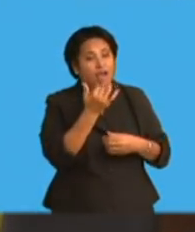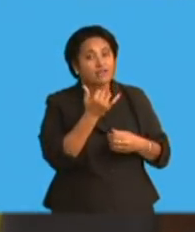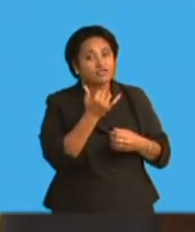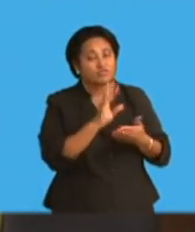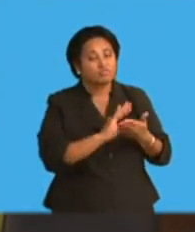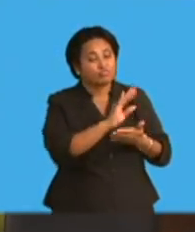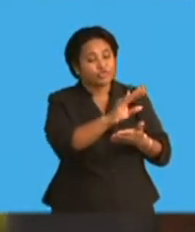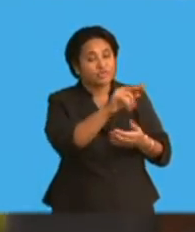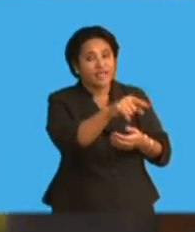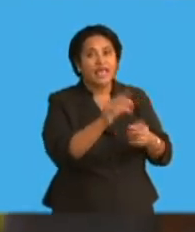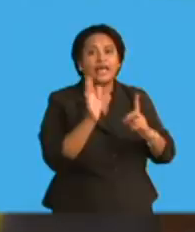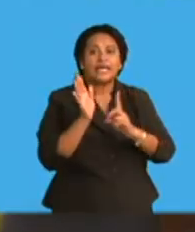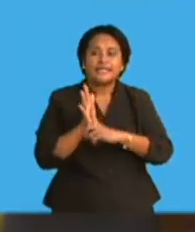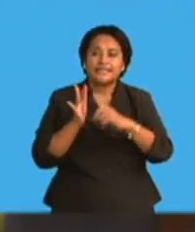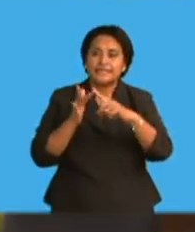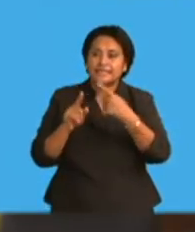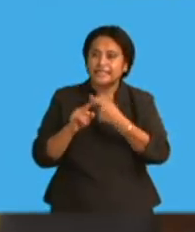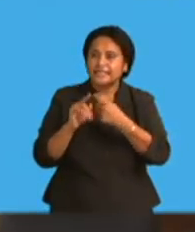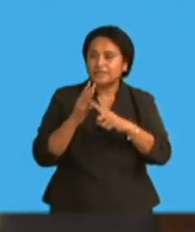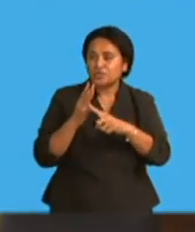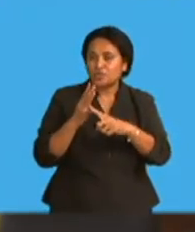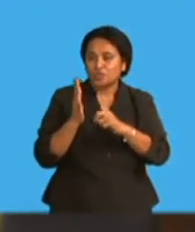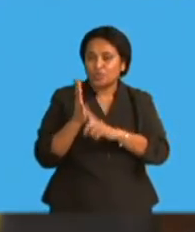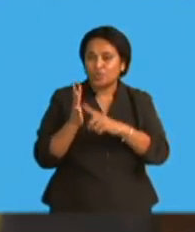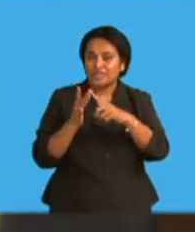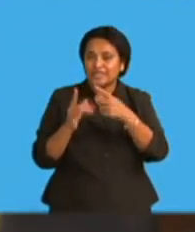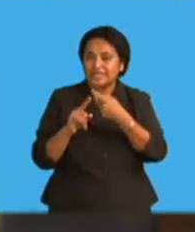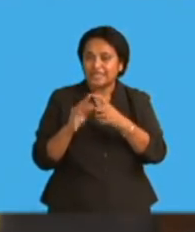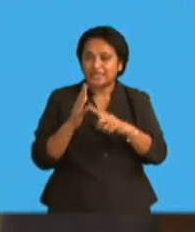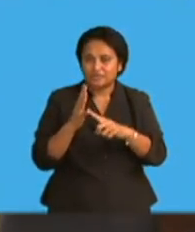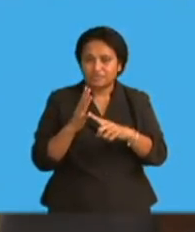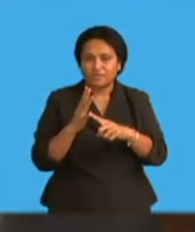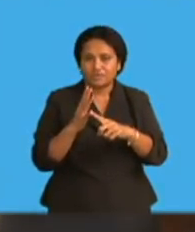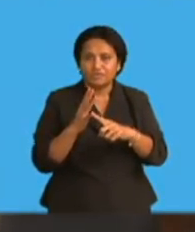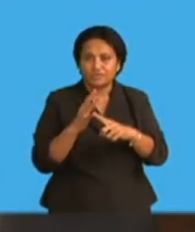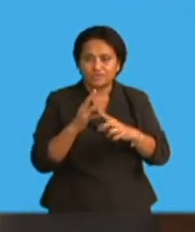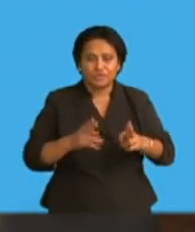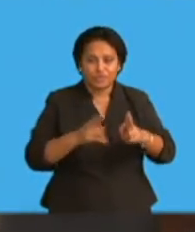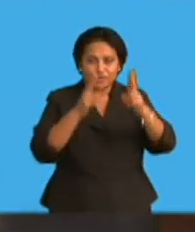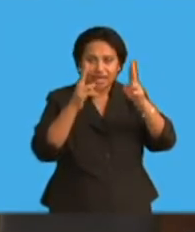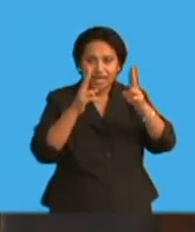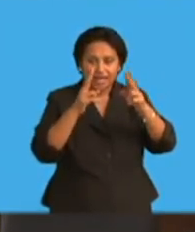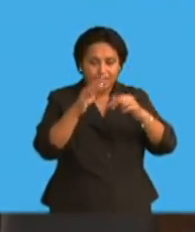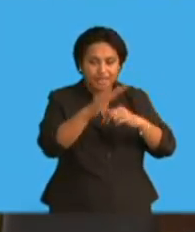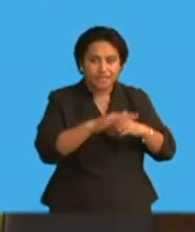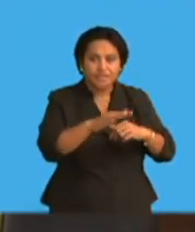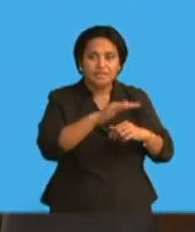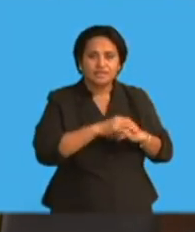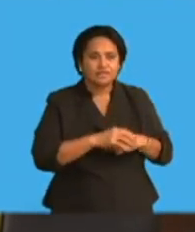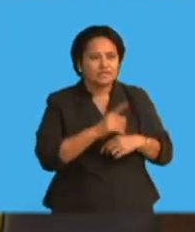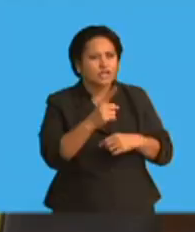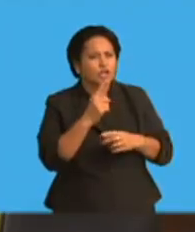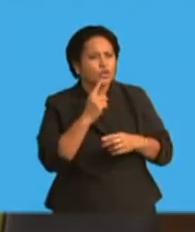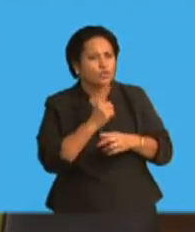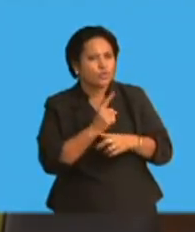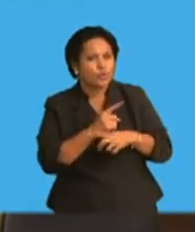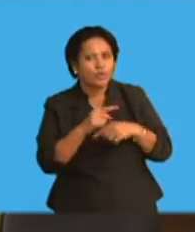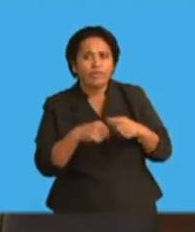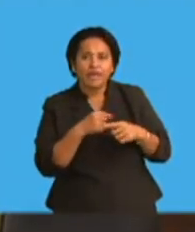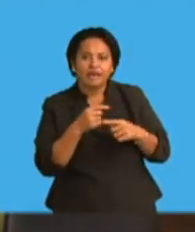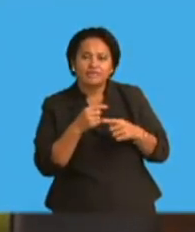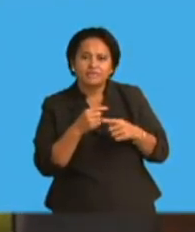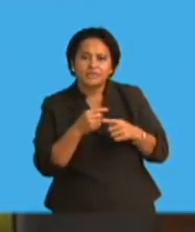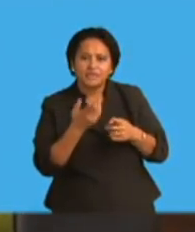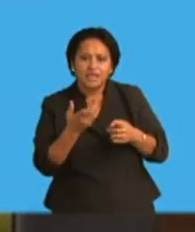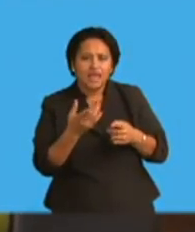think that they contribute. He talks about the Tavarua. He said, oh, millions of dollars have been lost because of the Surfing Act. No,